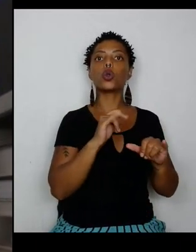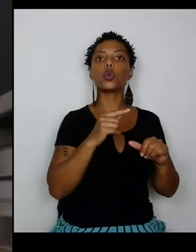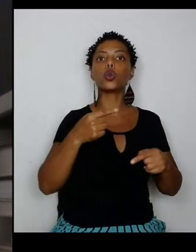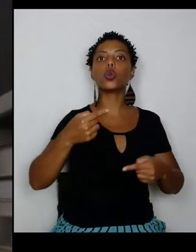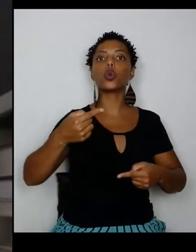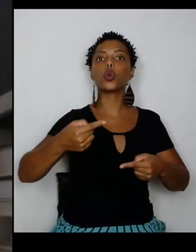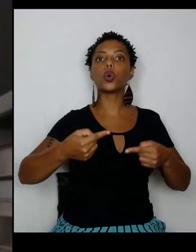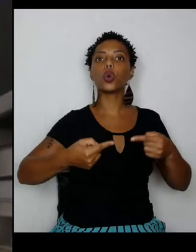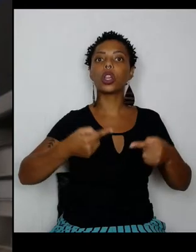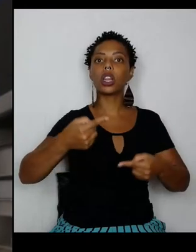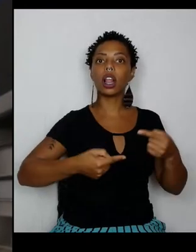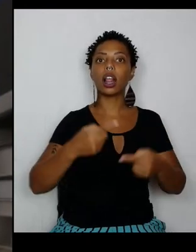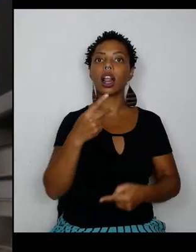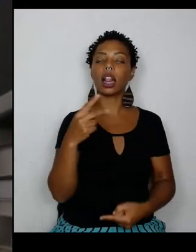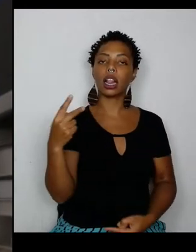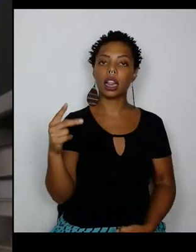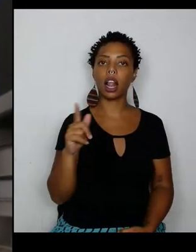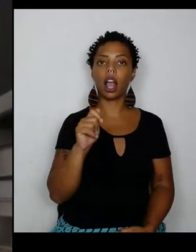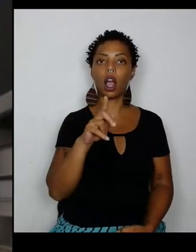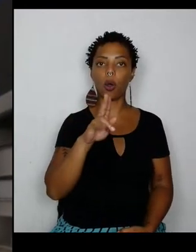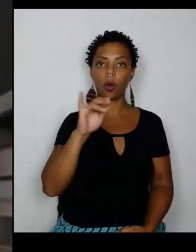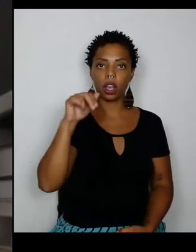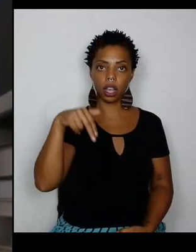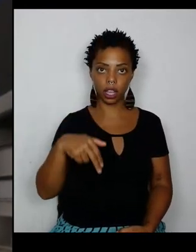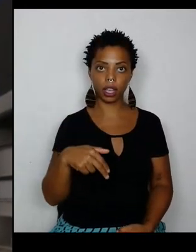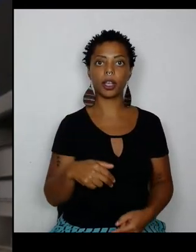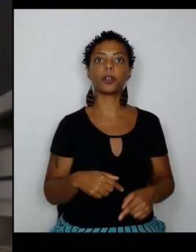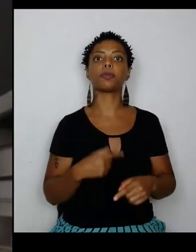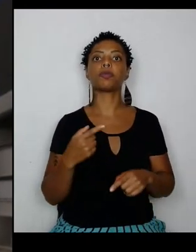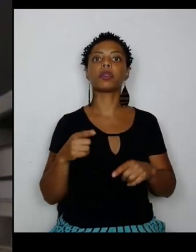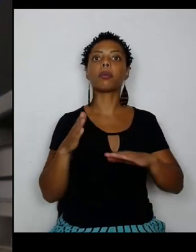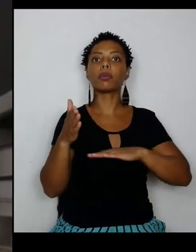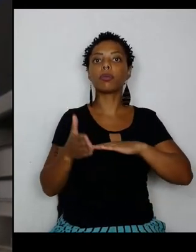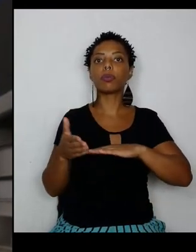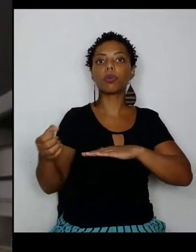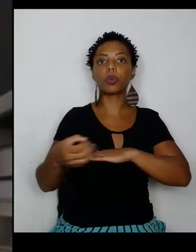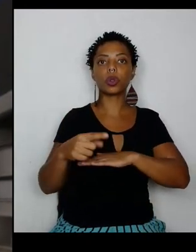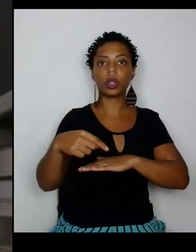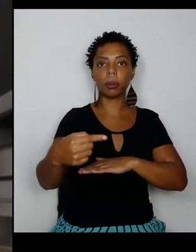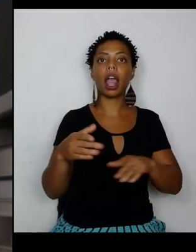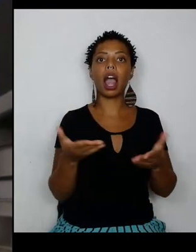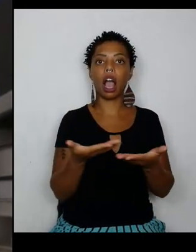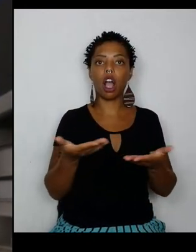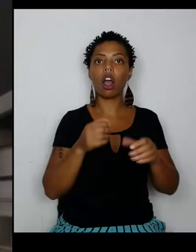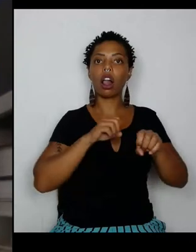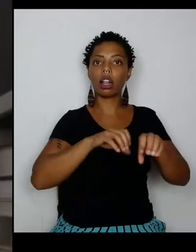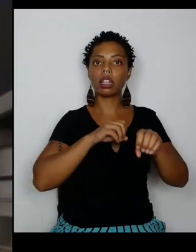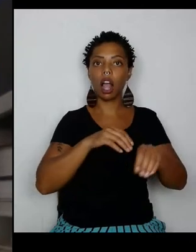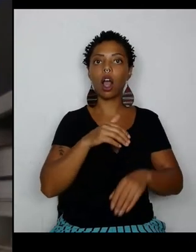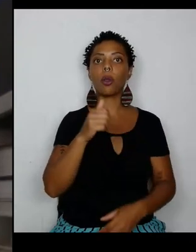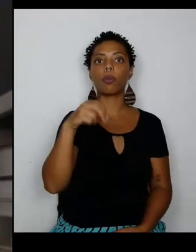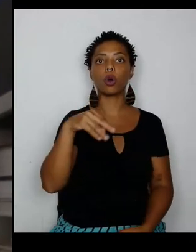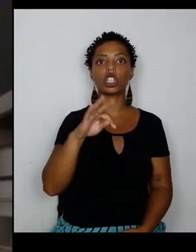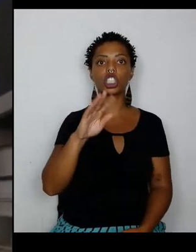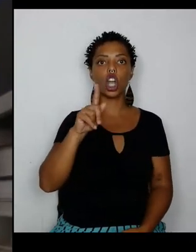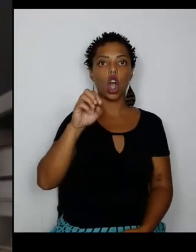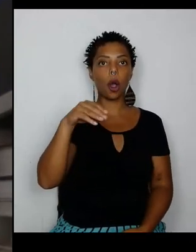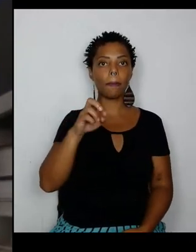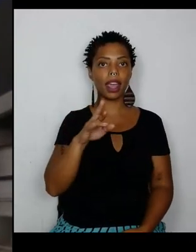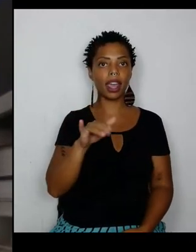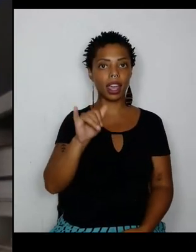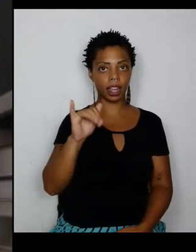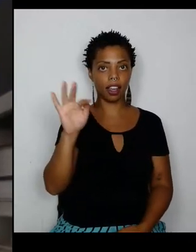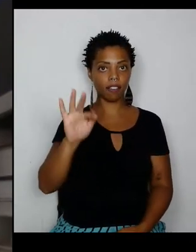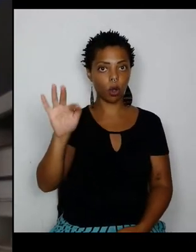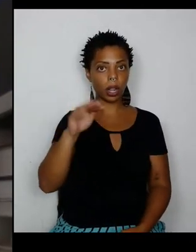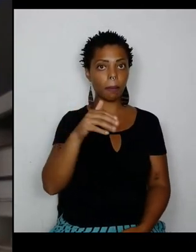challenge new perspectives after post-modernism she is currently teaching at montgomery college in maryland